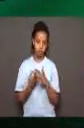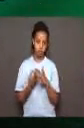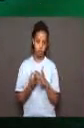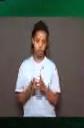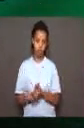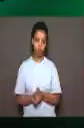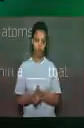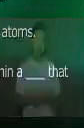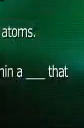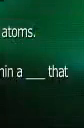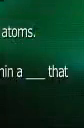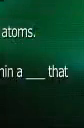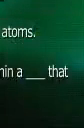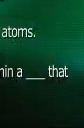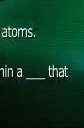Begin.